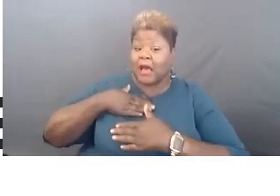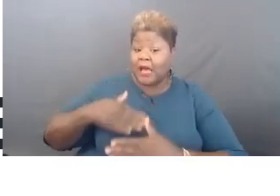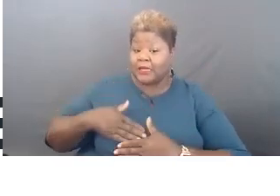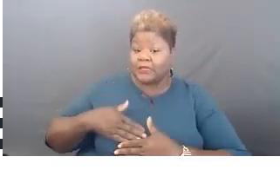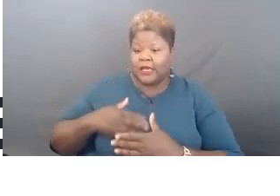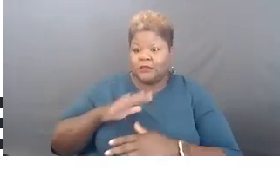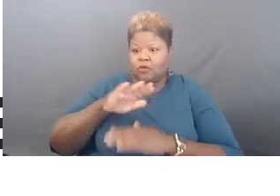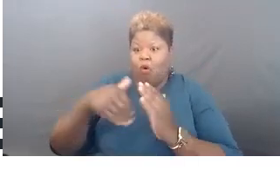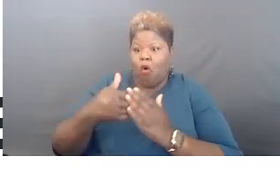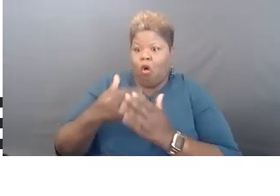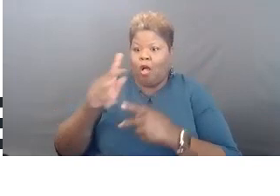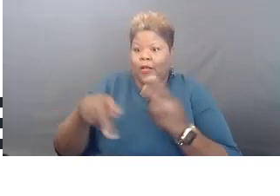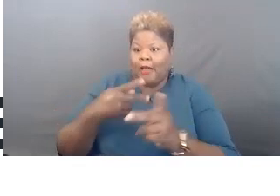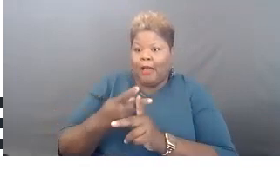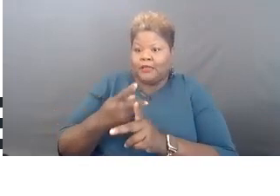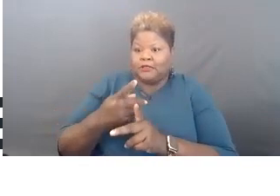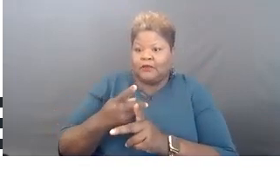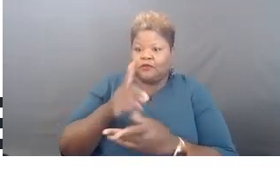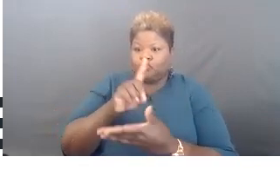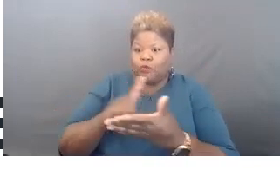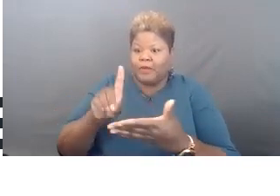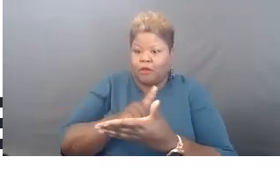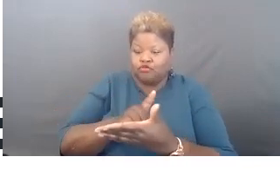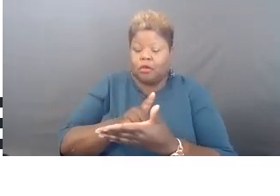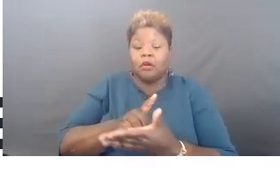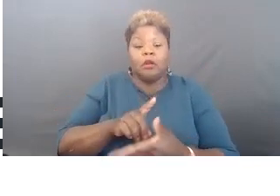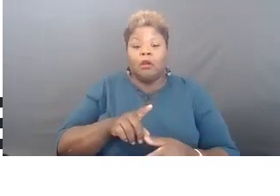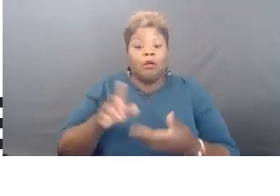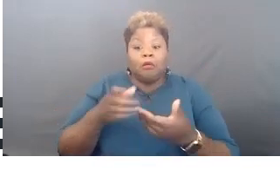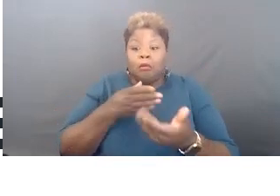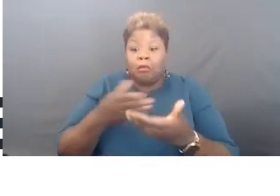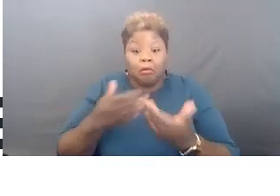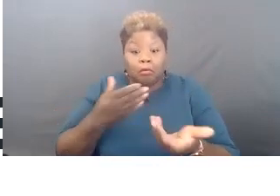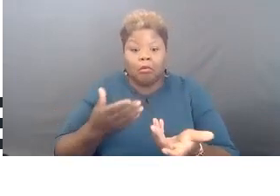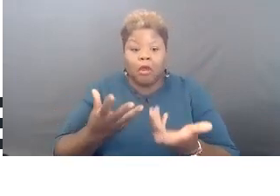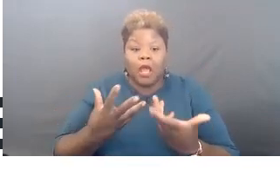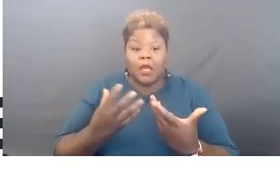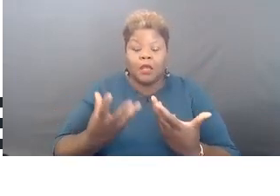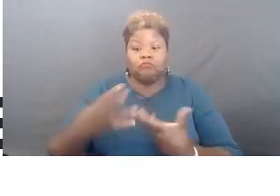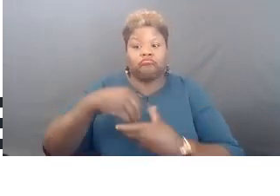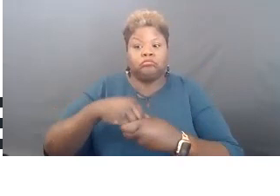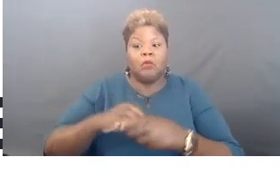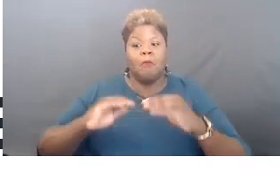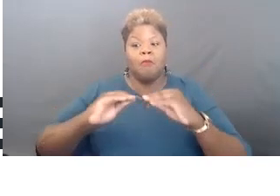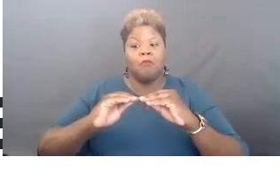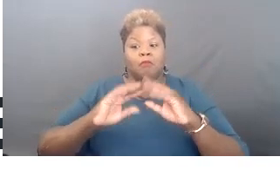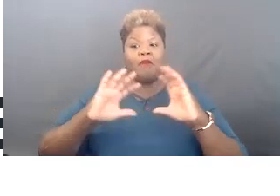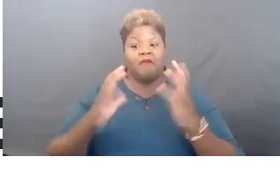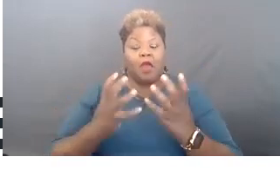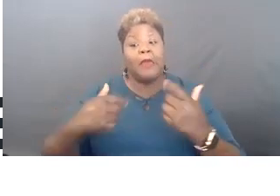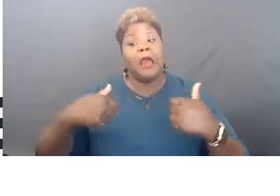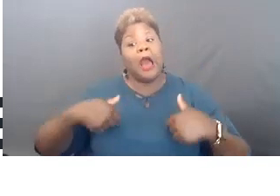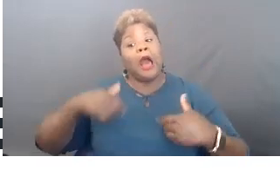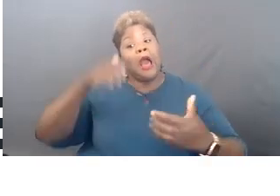and unpacking how it affects your members and advocates can create a more inclusive environment. I sincerely